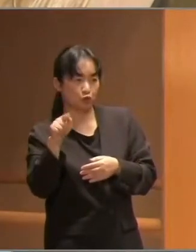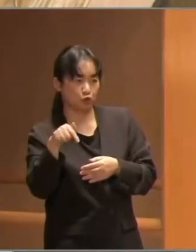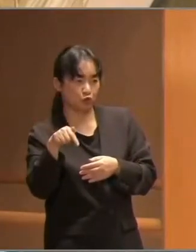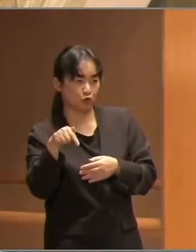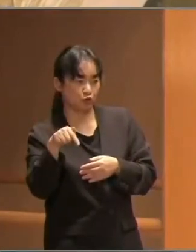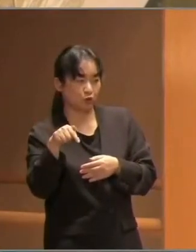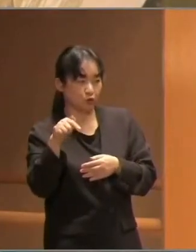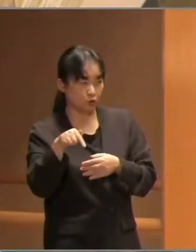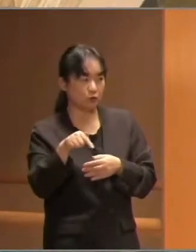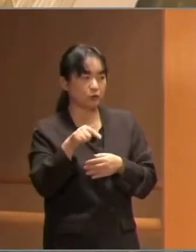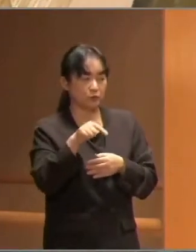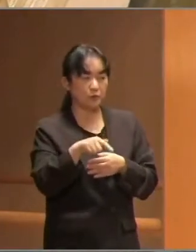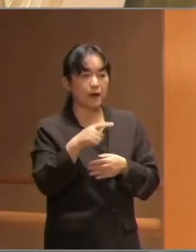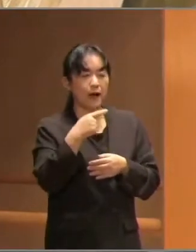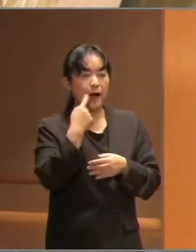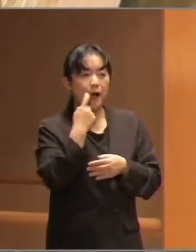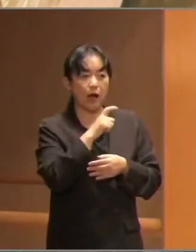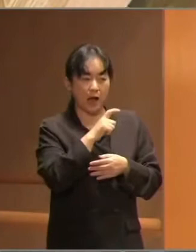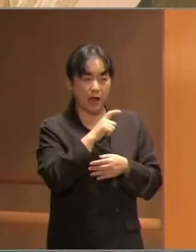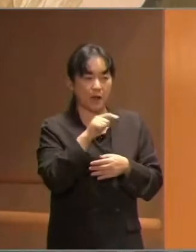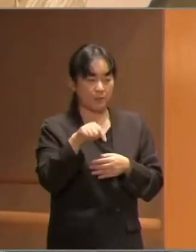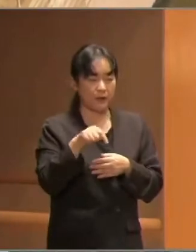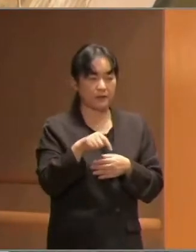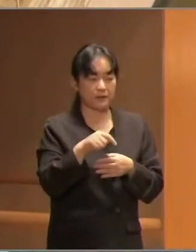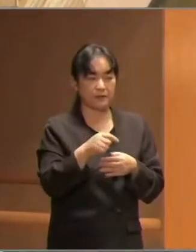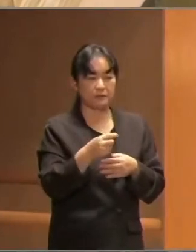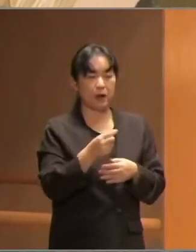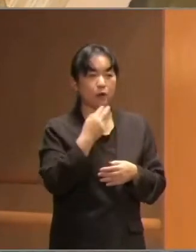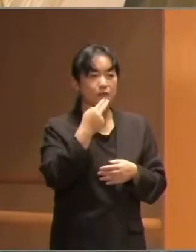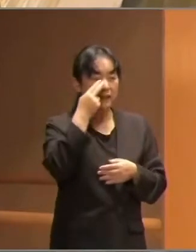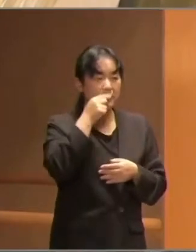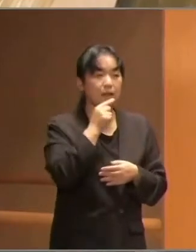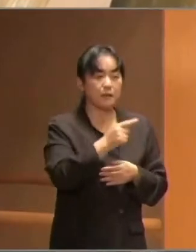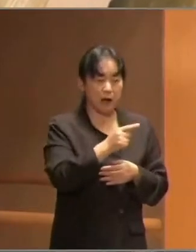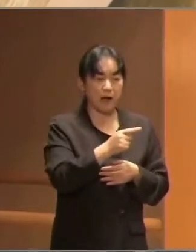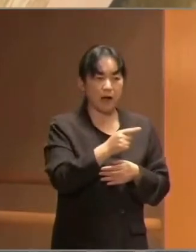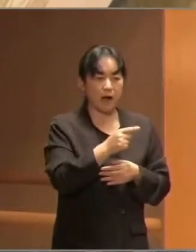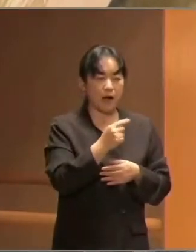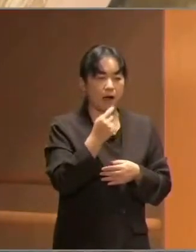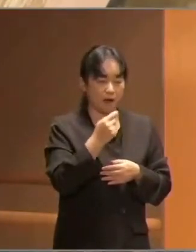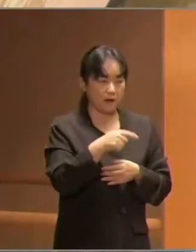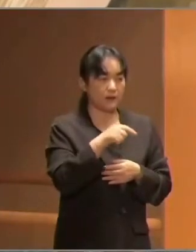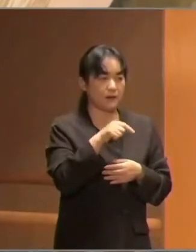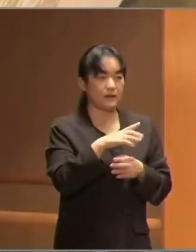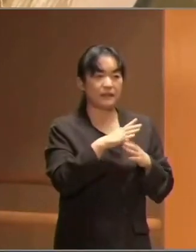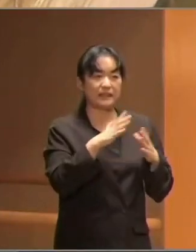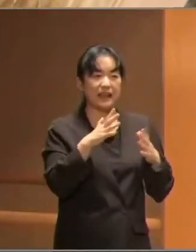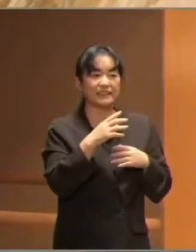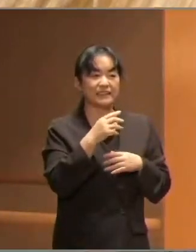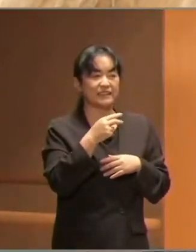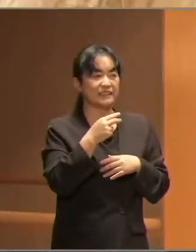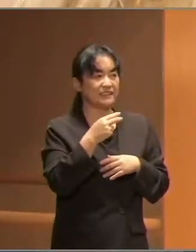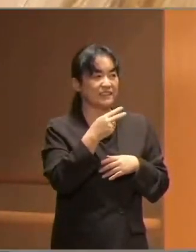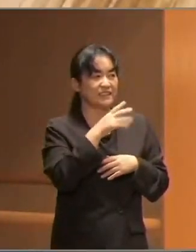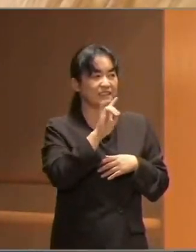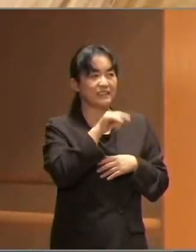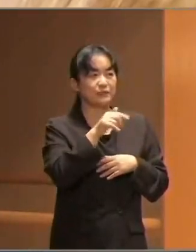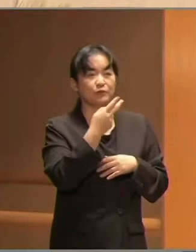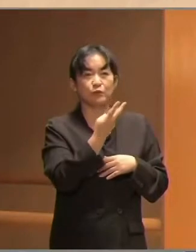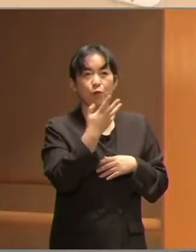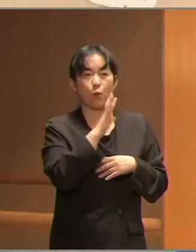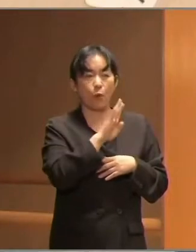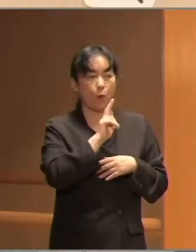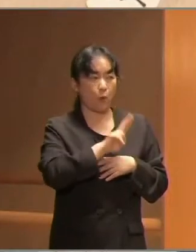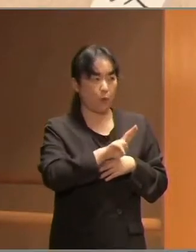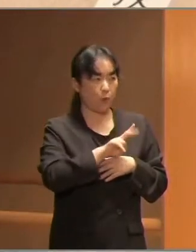is brown rice and white rice. And if you want to make sake from this rice, if this was a rice, you'll come up with a